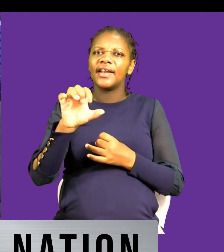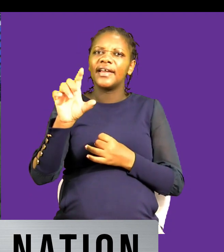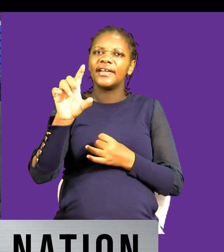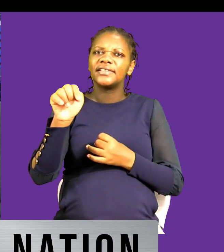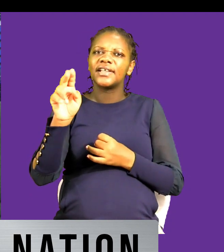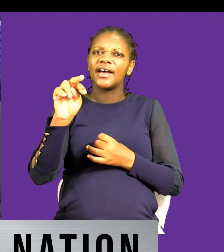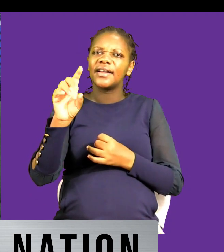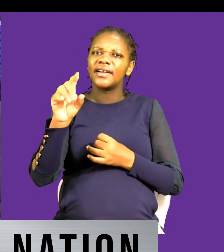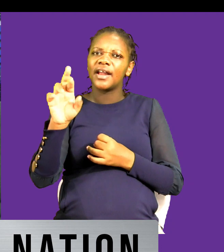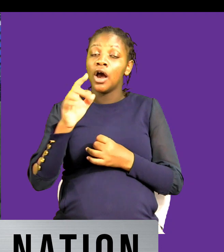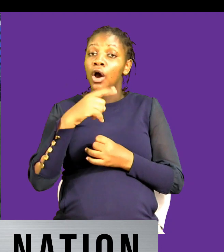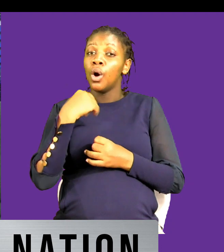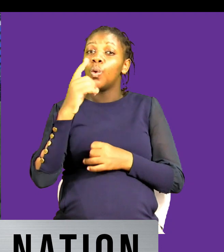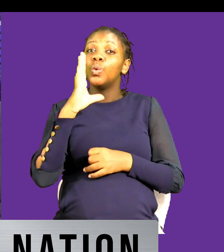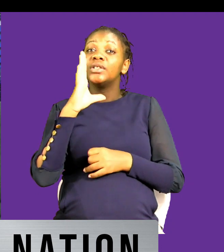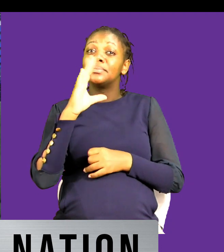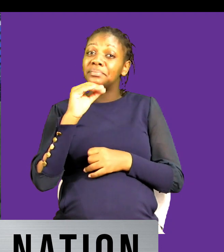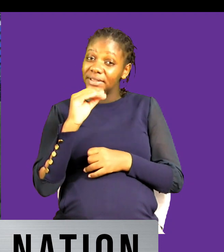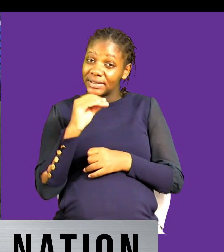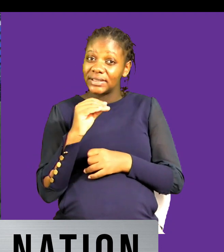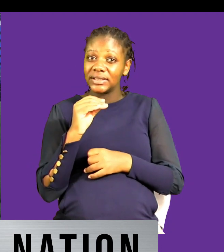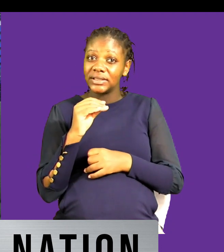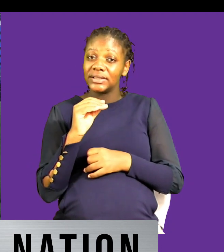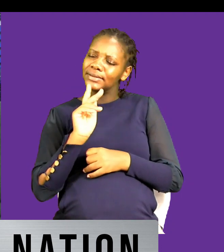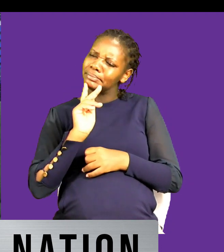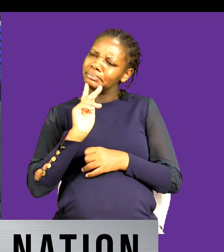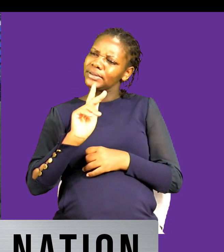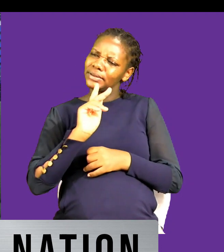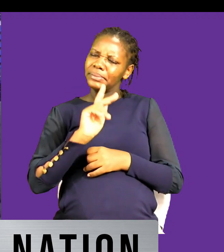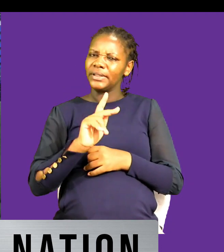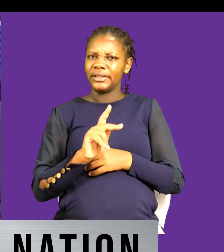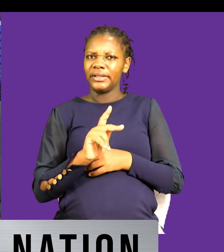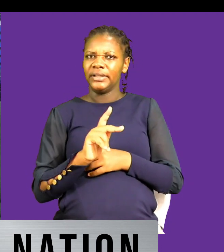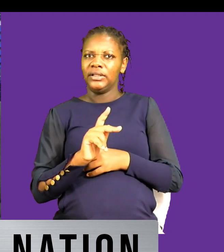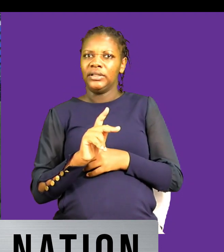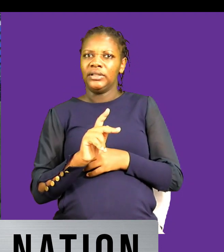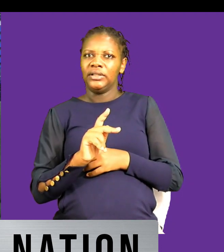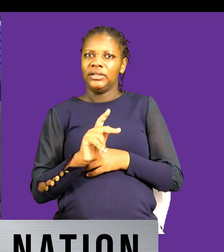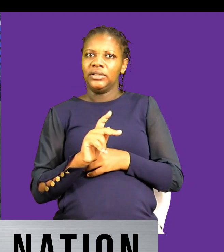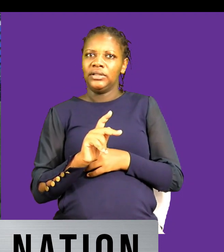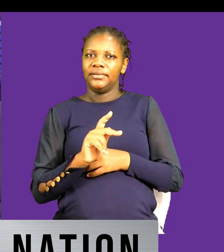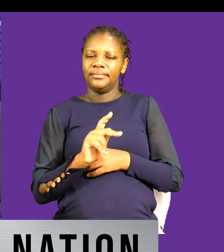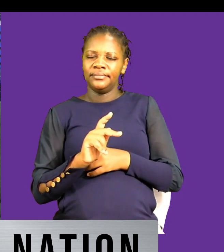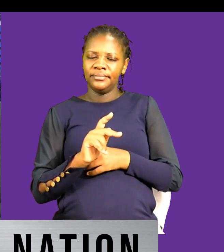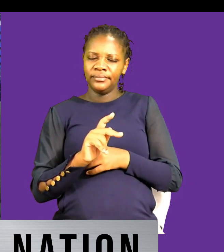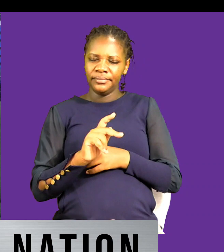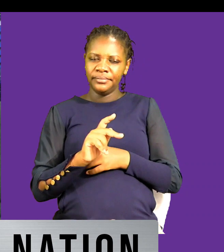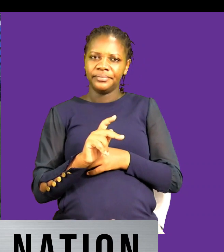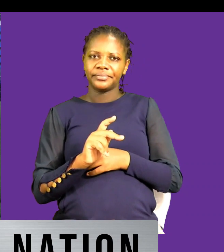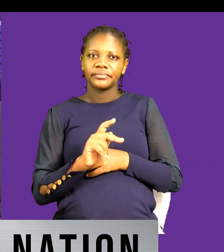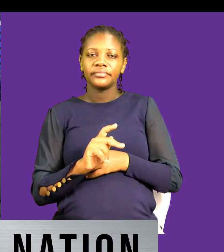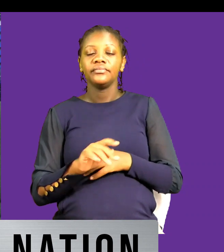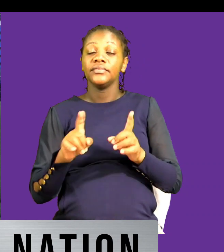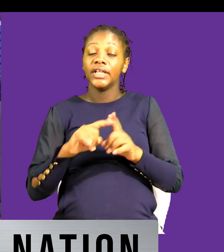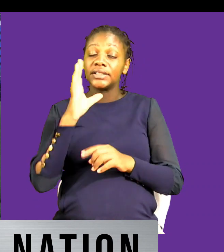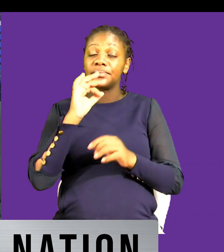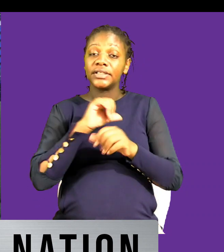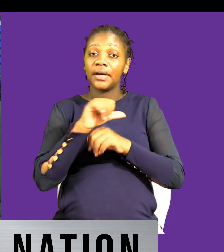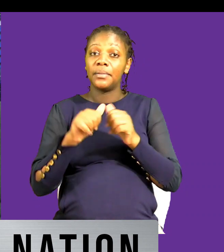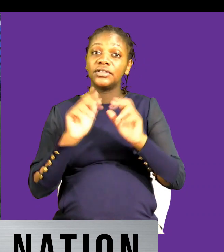speak. Ndigi Mwana Nzeki. These were people who could speak from the pulpit and basically talk about the